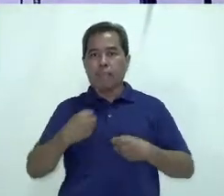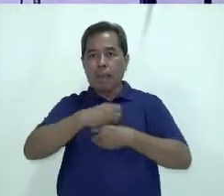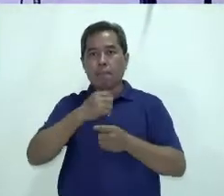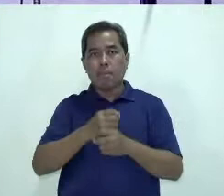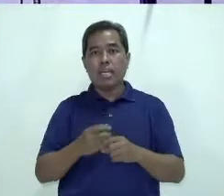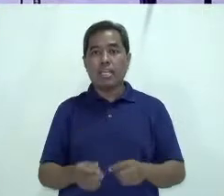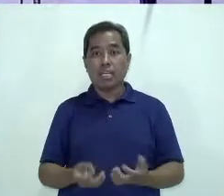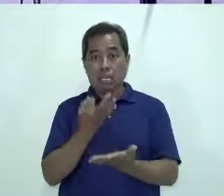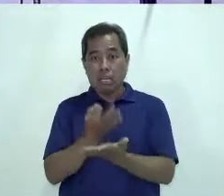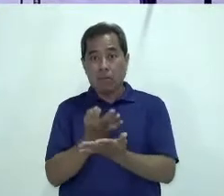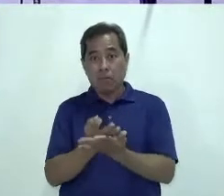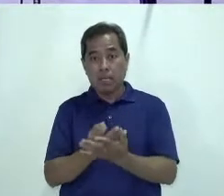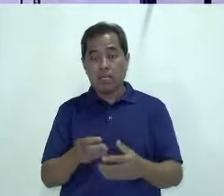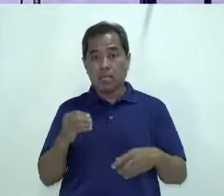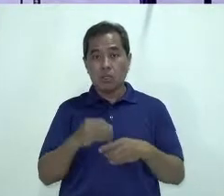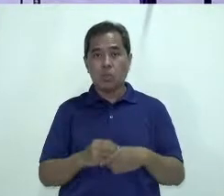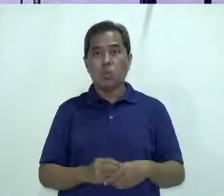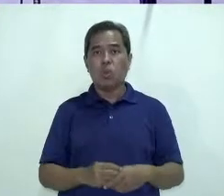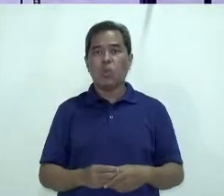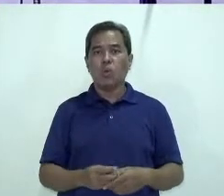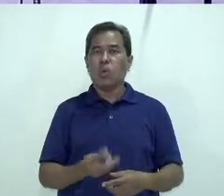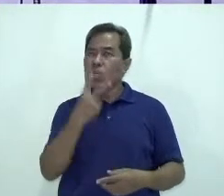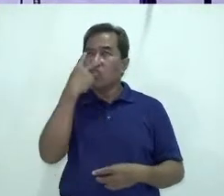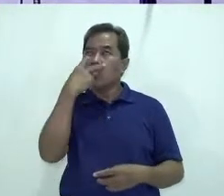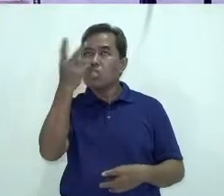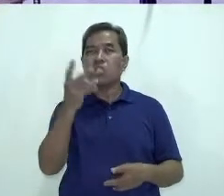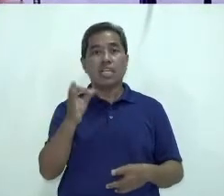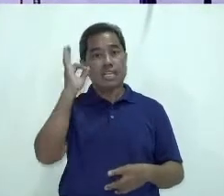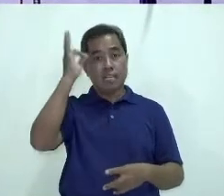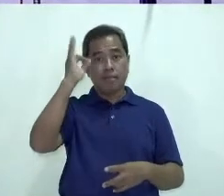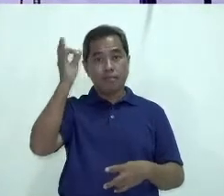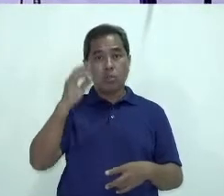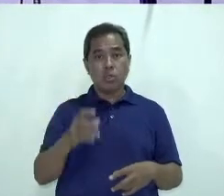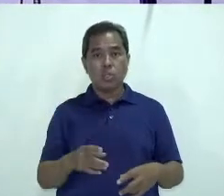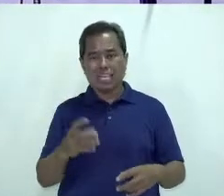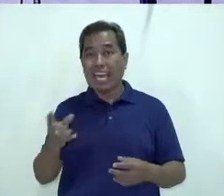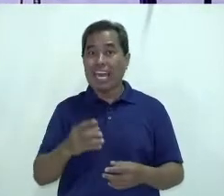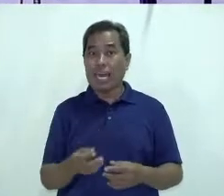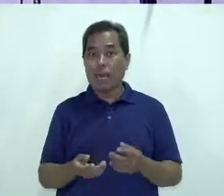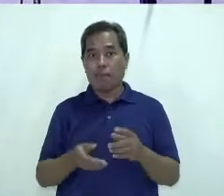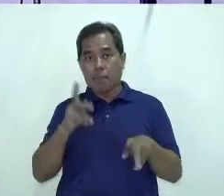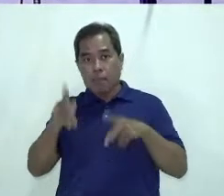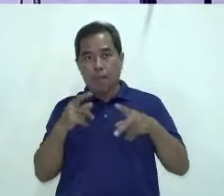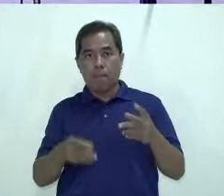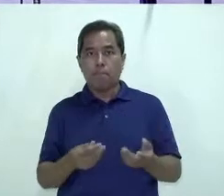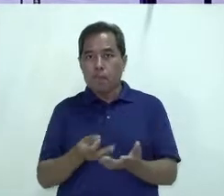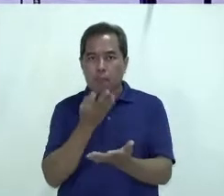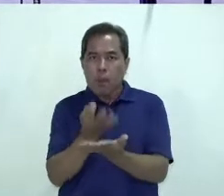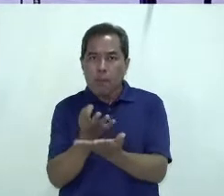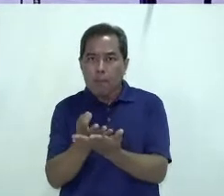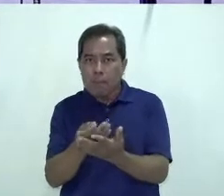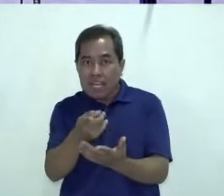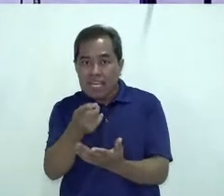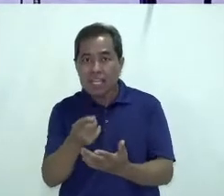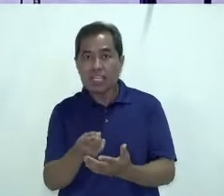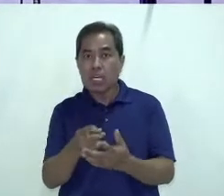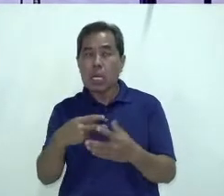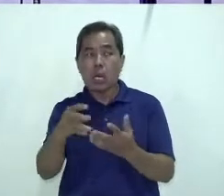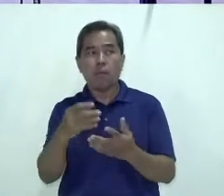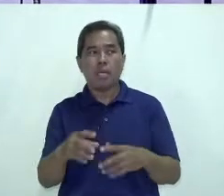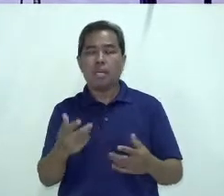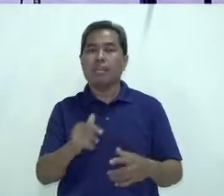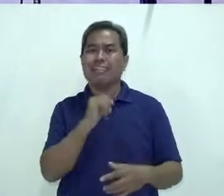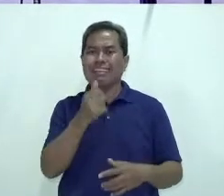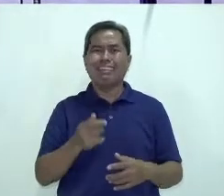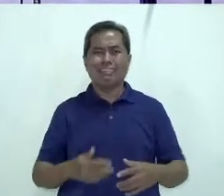ability in predicting the future. So people were paying her and that money was going to her master. So they were not too